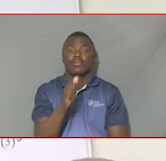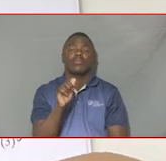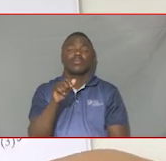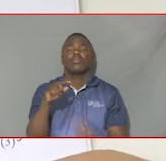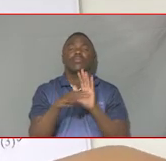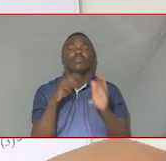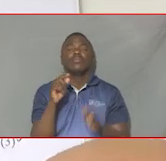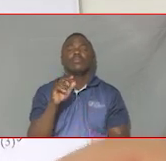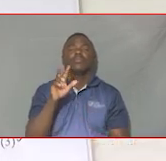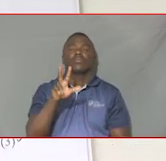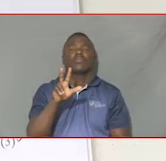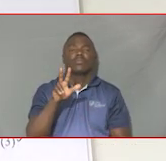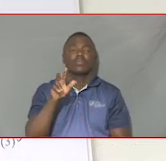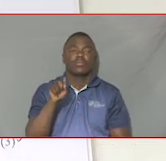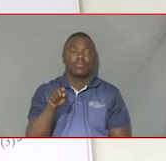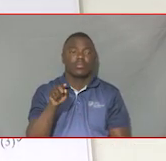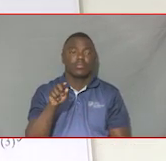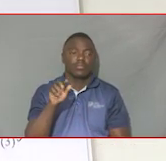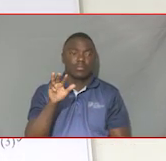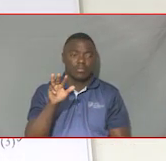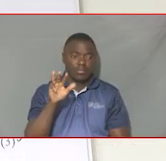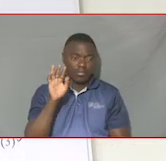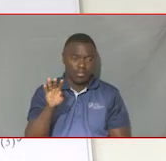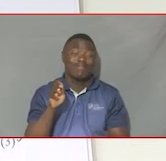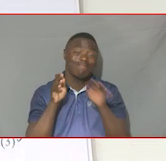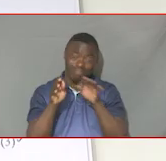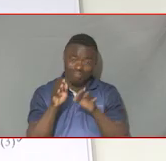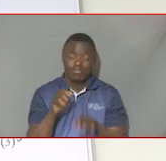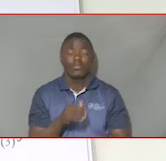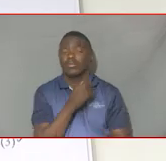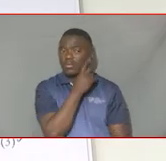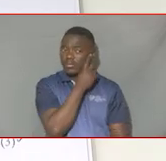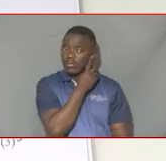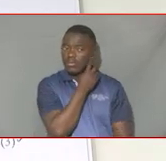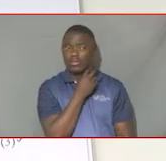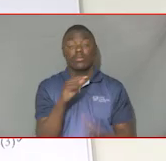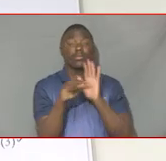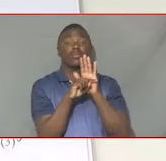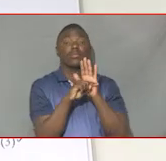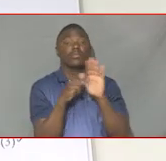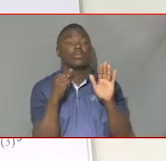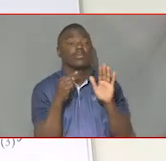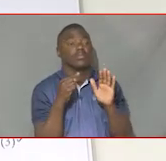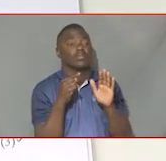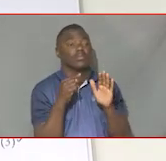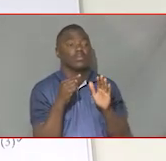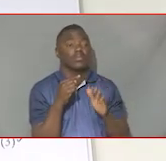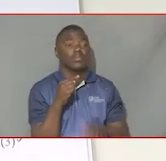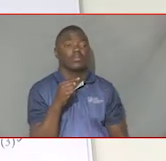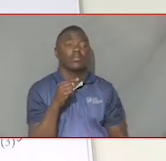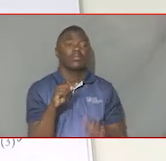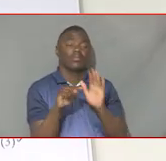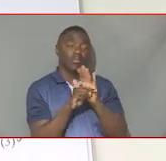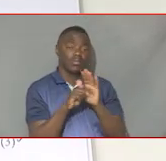negative 0.94. Now, people, let's explain negative 0.94. Negative sign says a